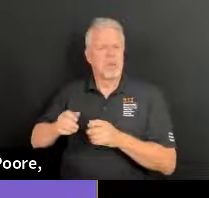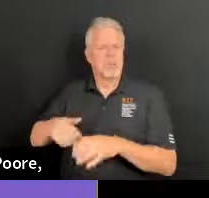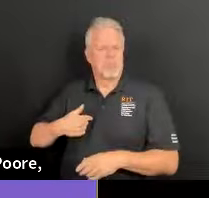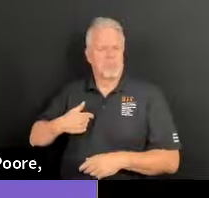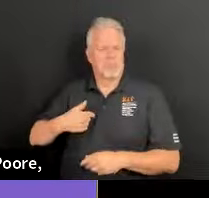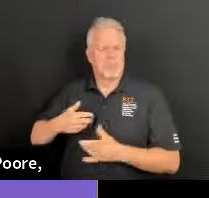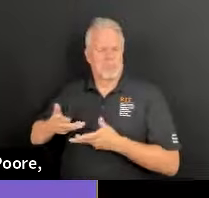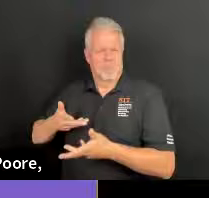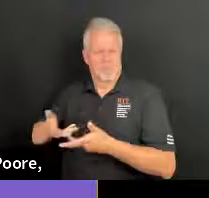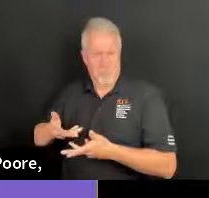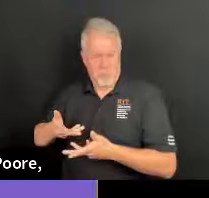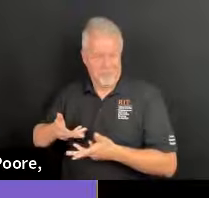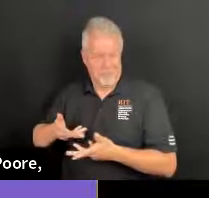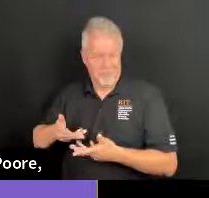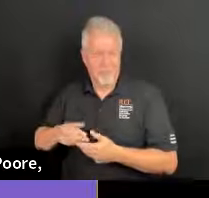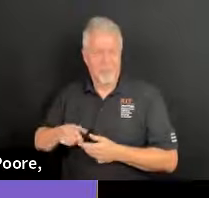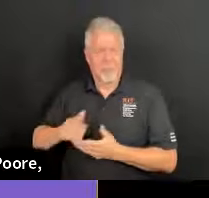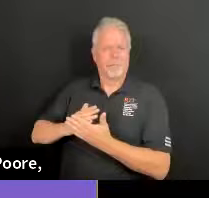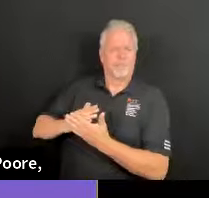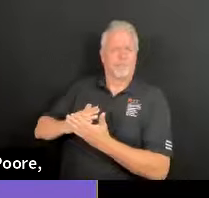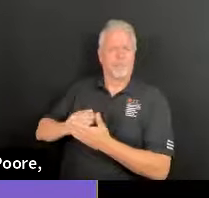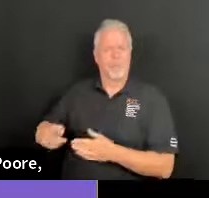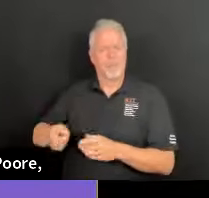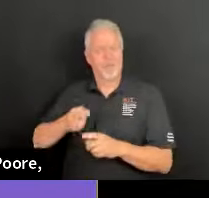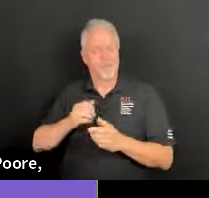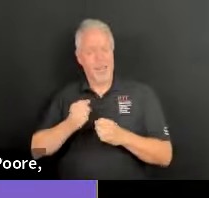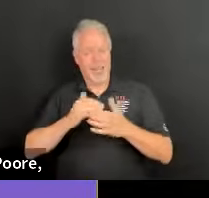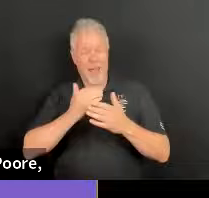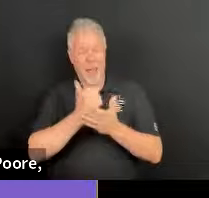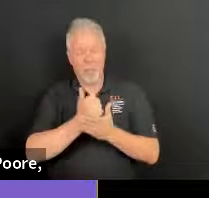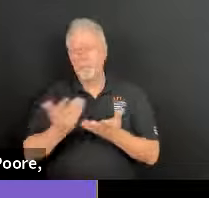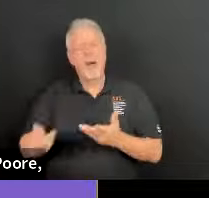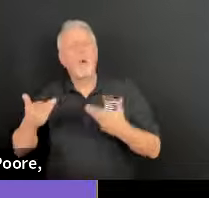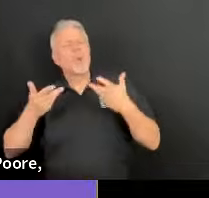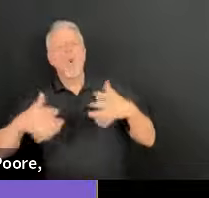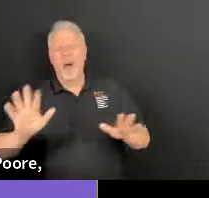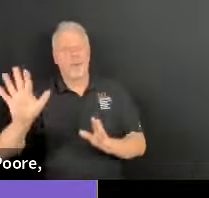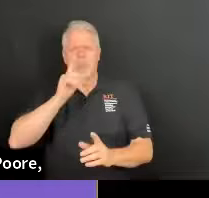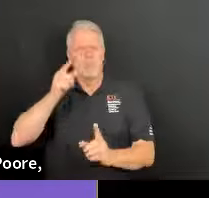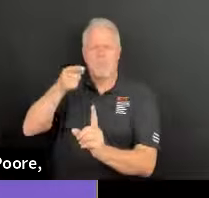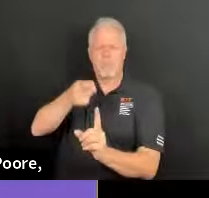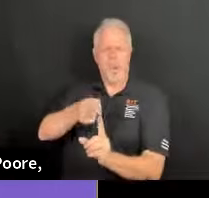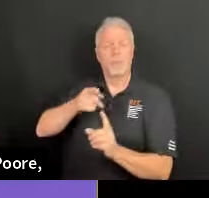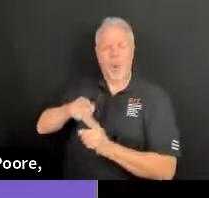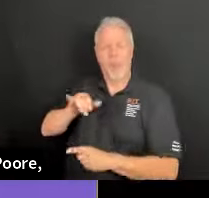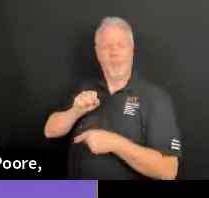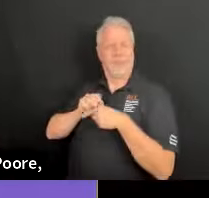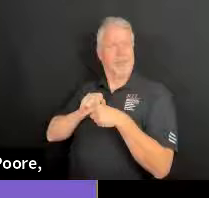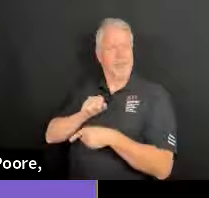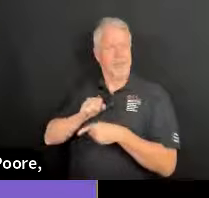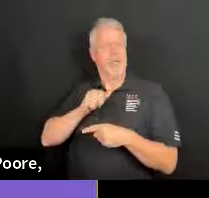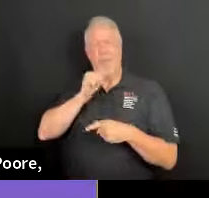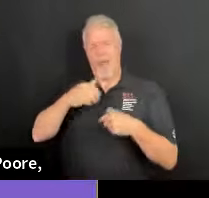the parents just believe that they can handle it themselves. They'll take care of it. So that in itself is a barrier.